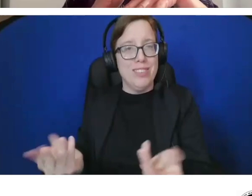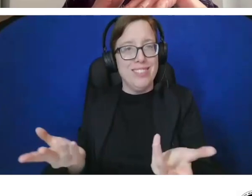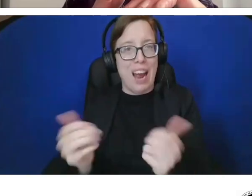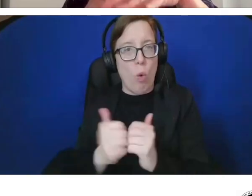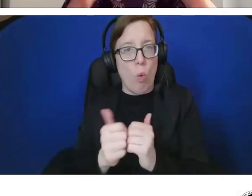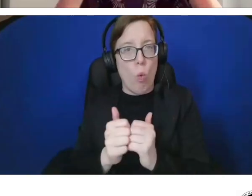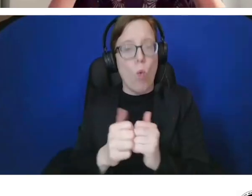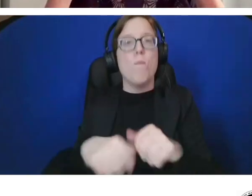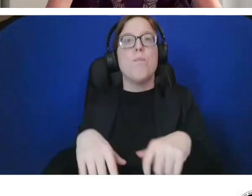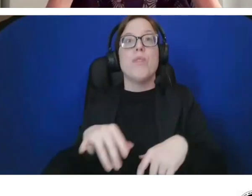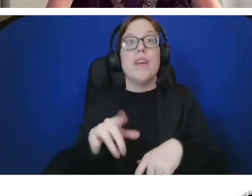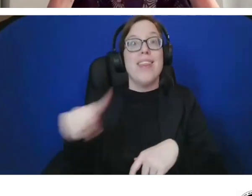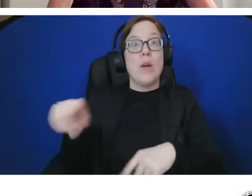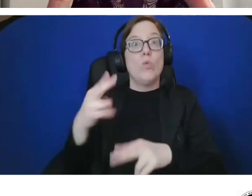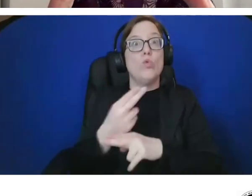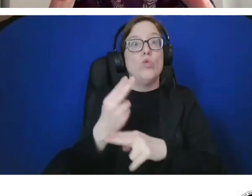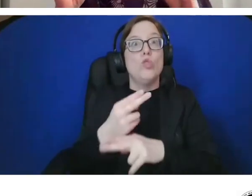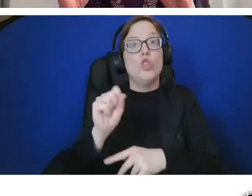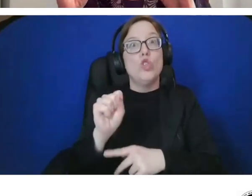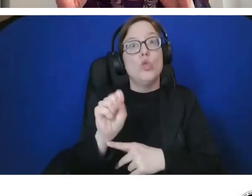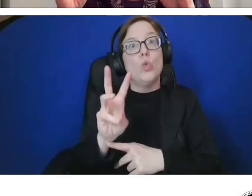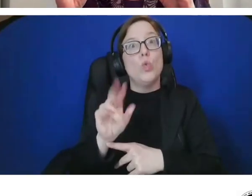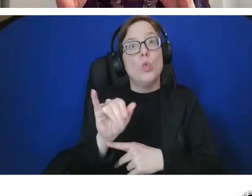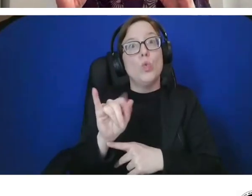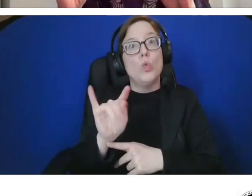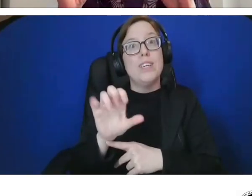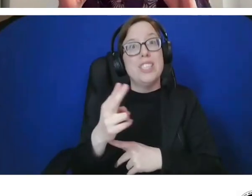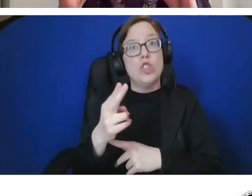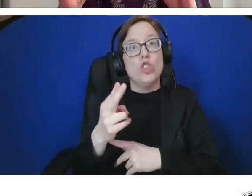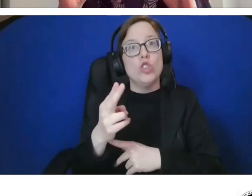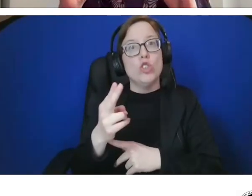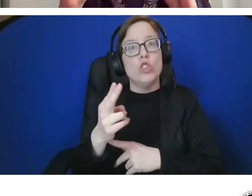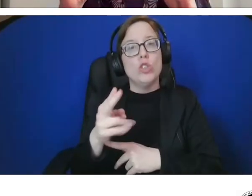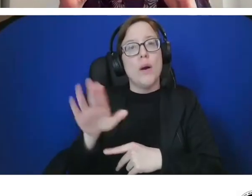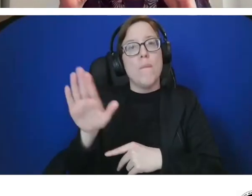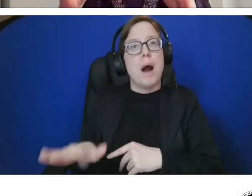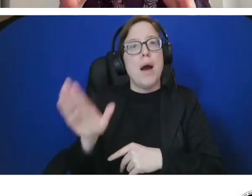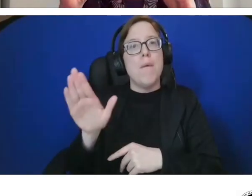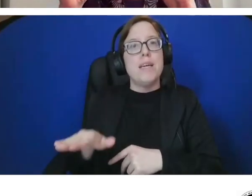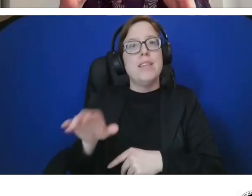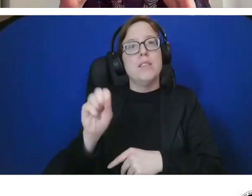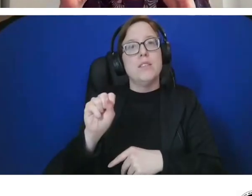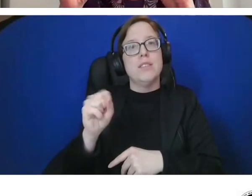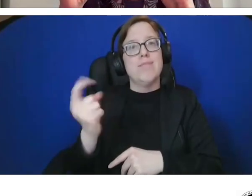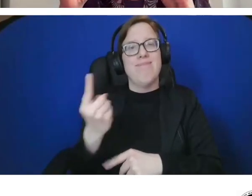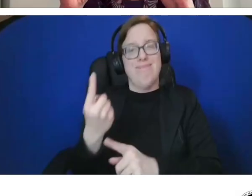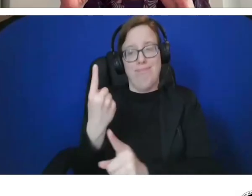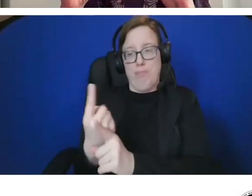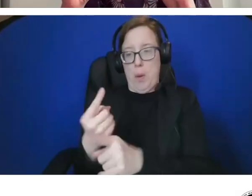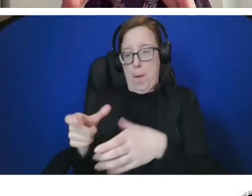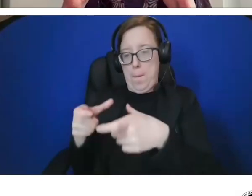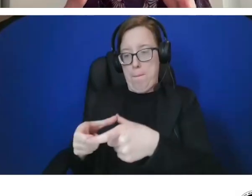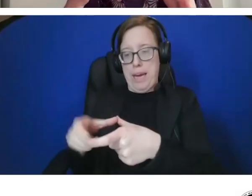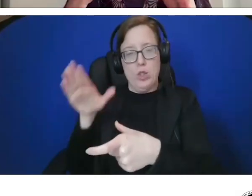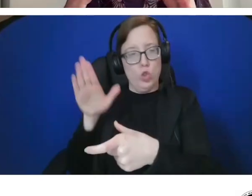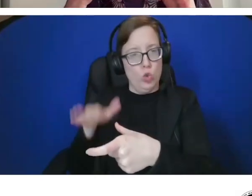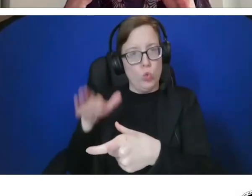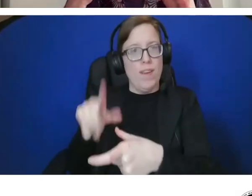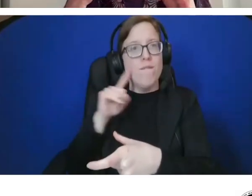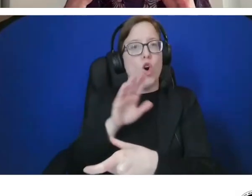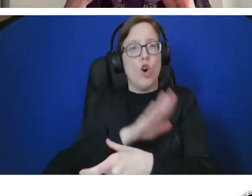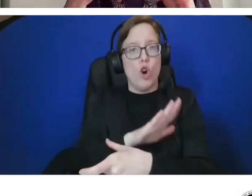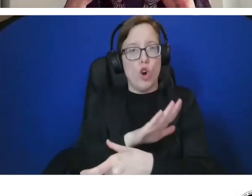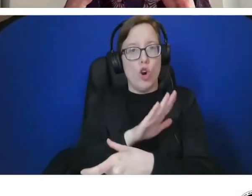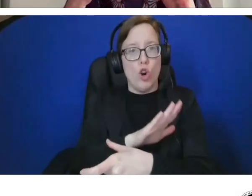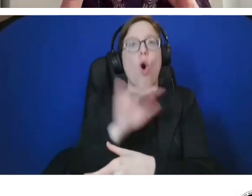materials, right? And also, they were using switches for some of her responses, single button switches. And what else